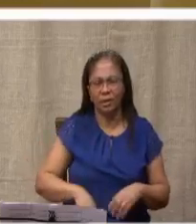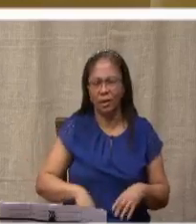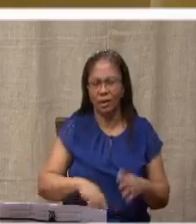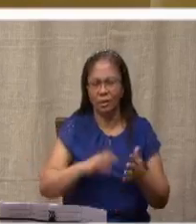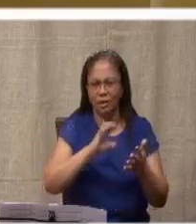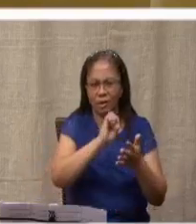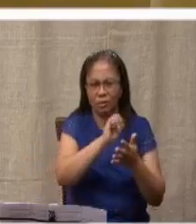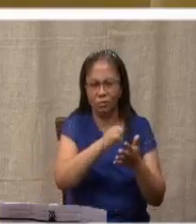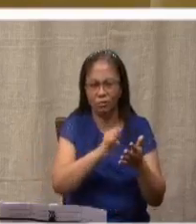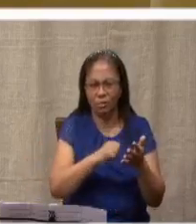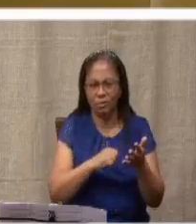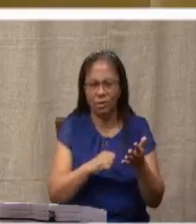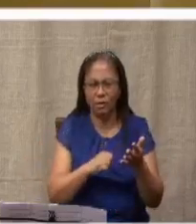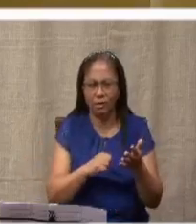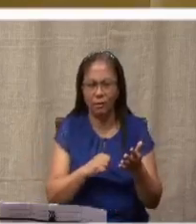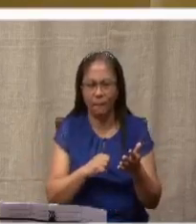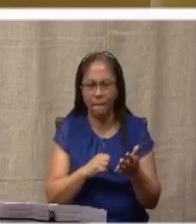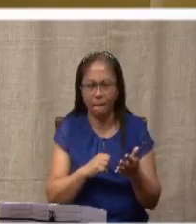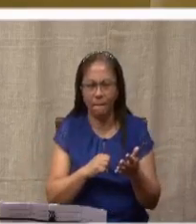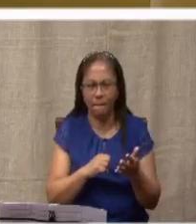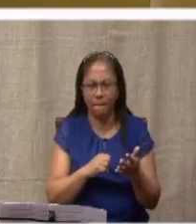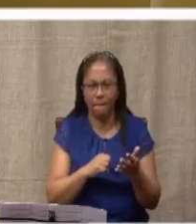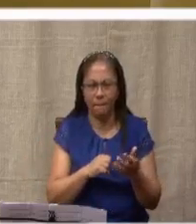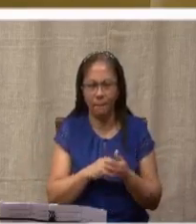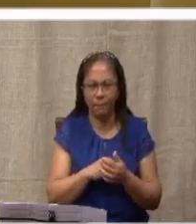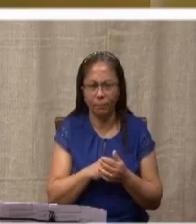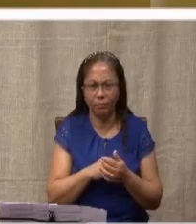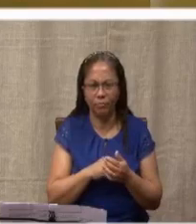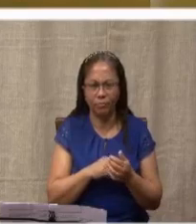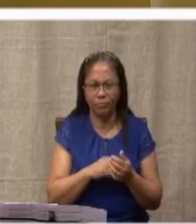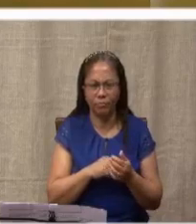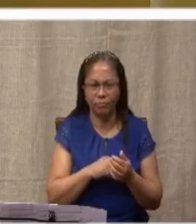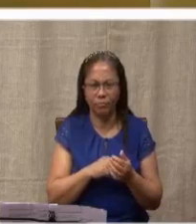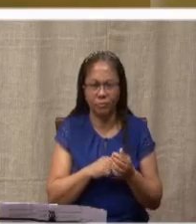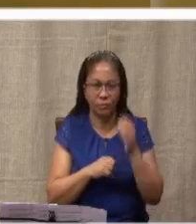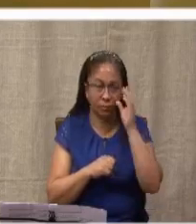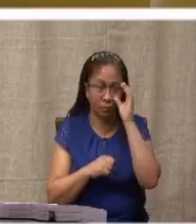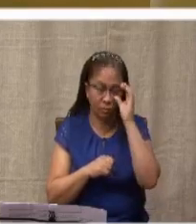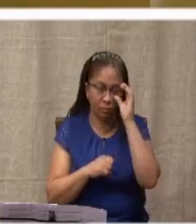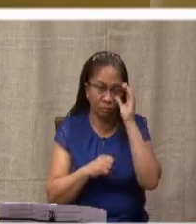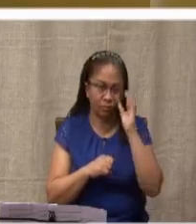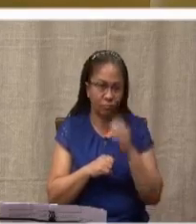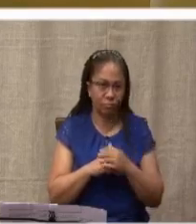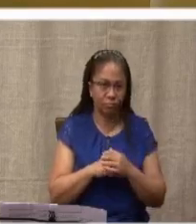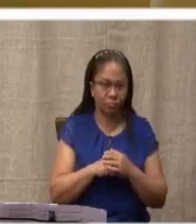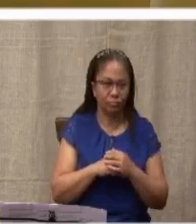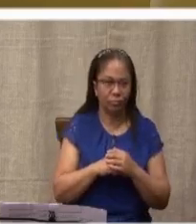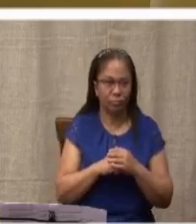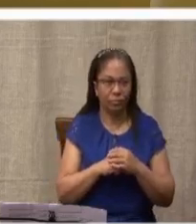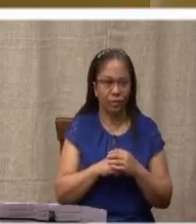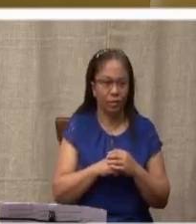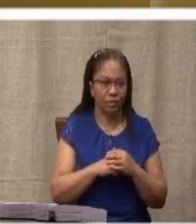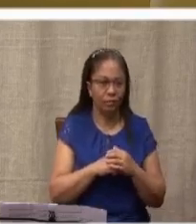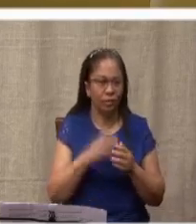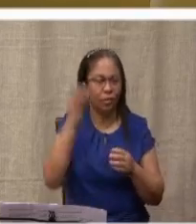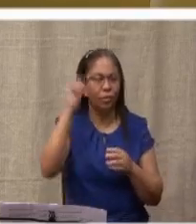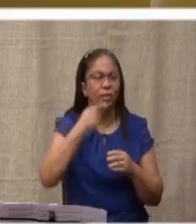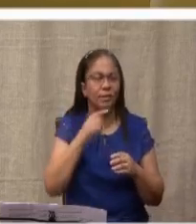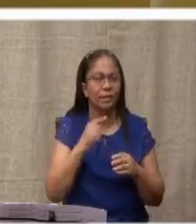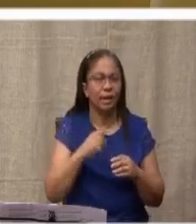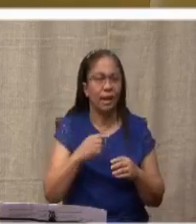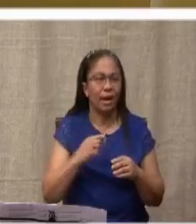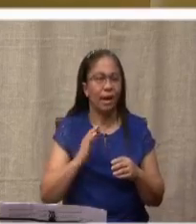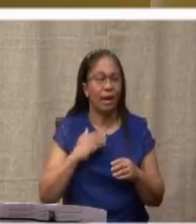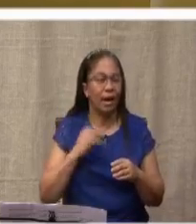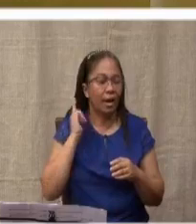text and i will set enmity between you your offspring and